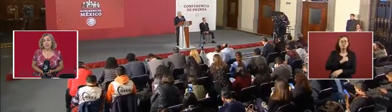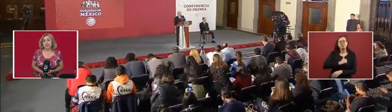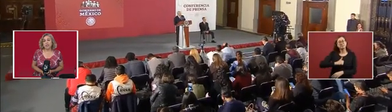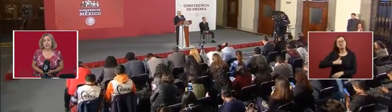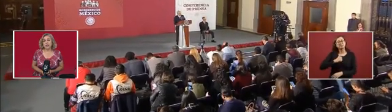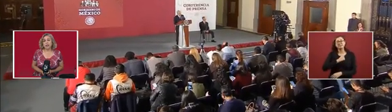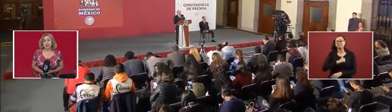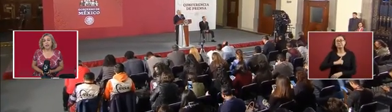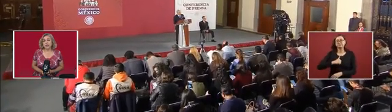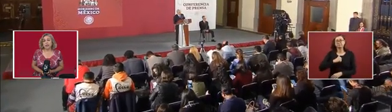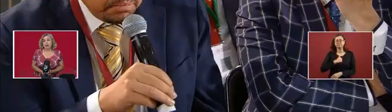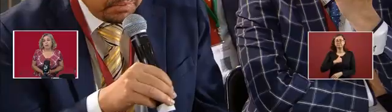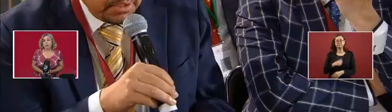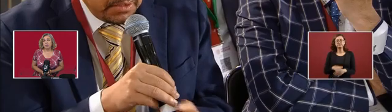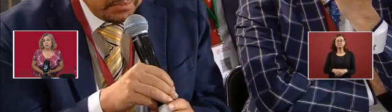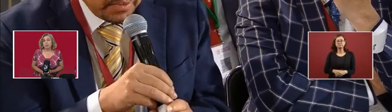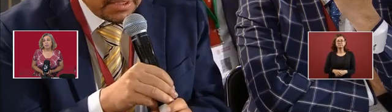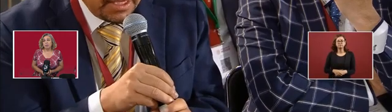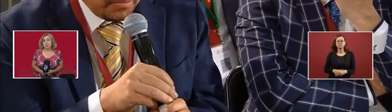They still plant